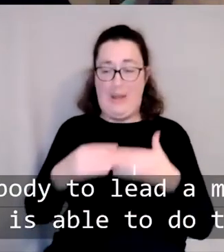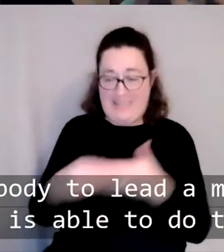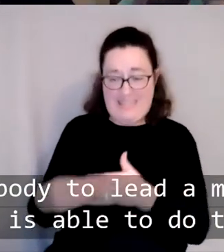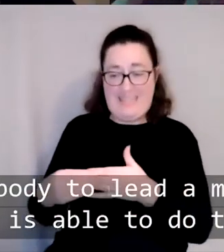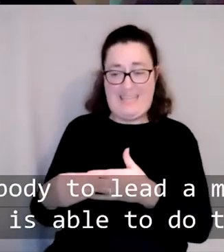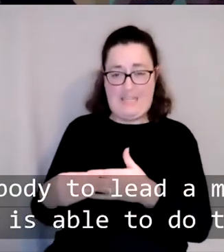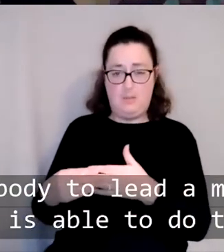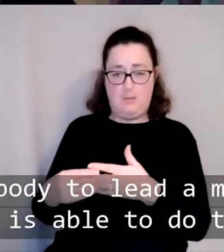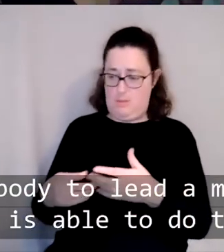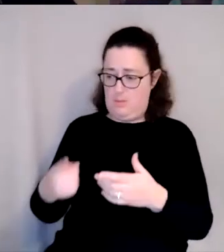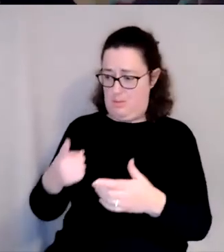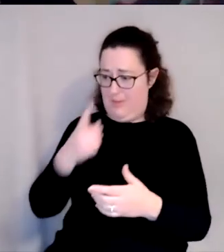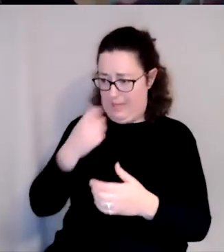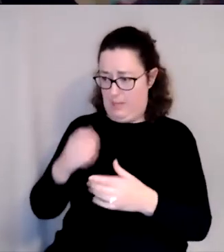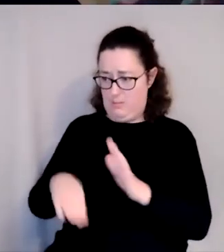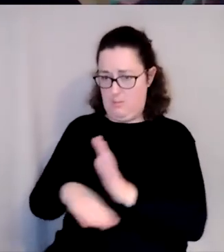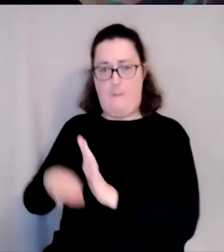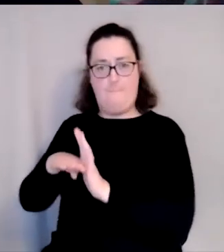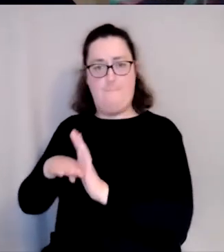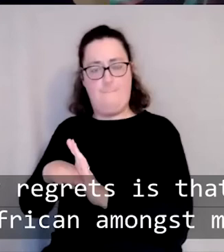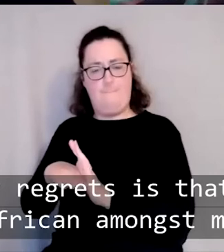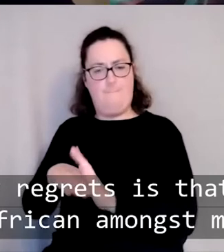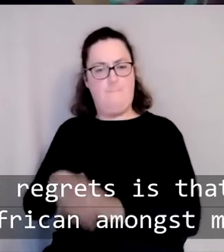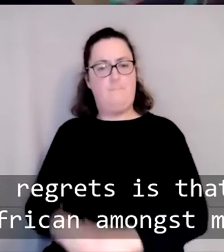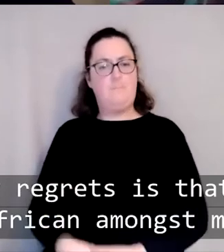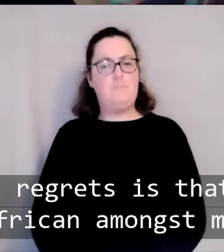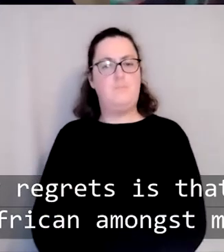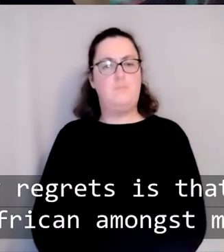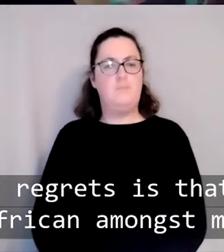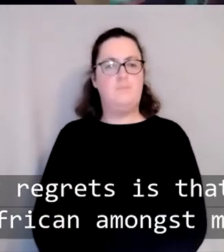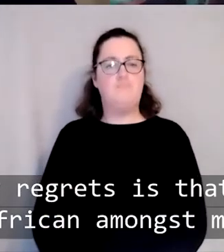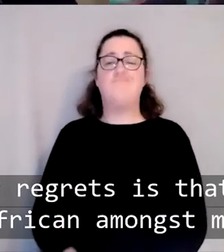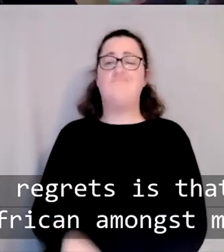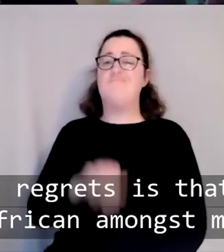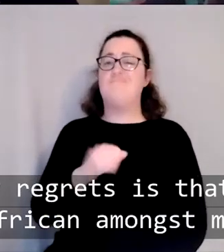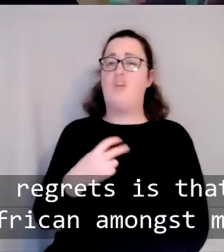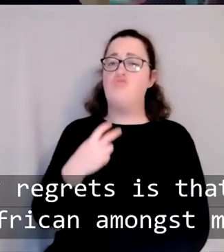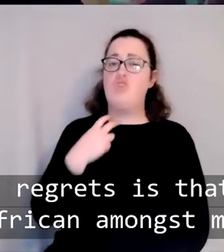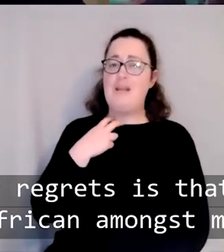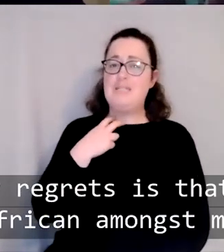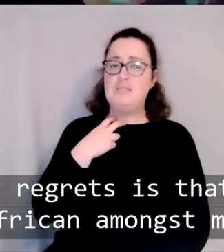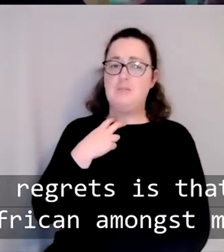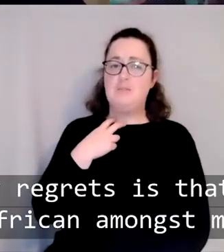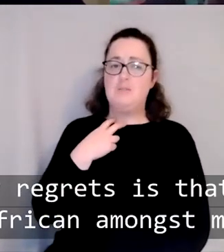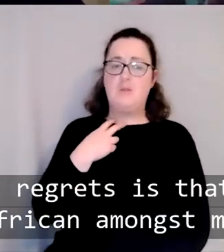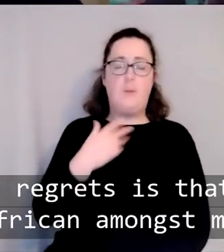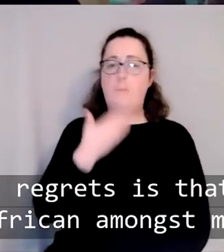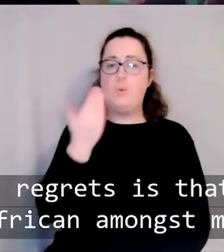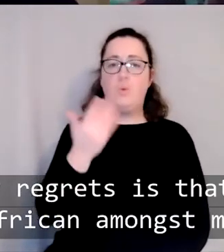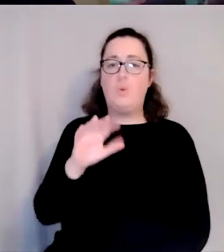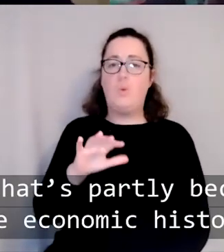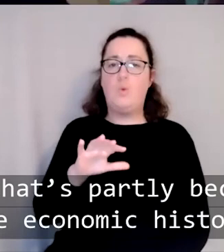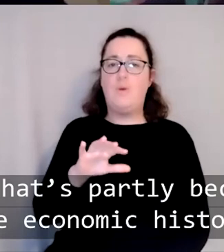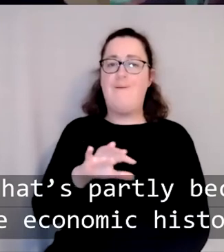movement that is able to do that. Yes. One of my regrets is that I didn't have an African amongst